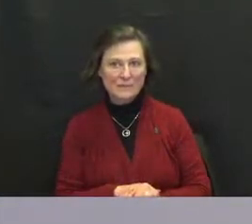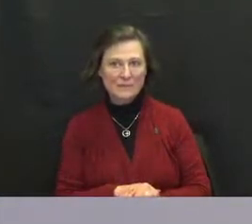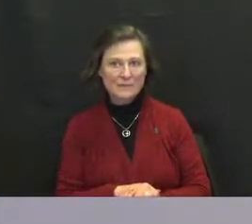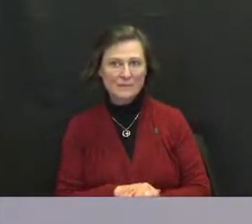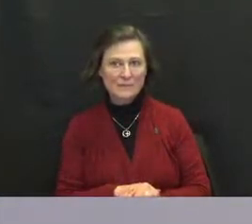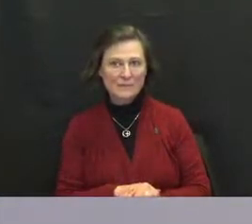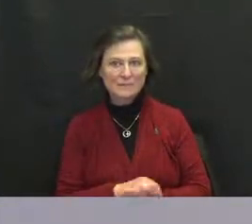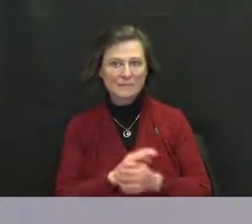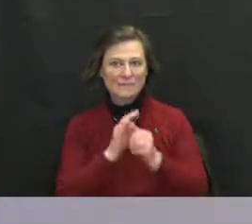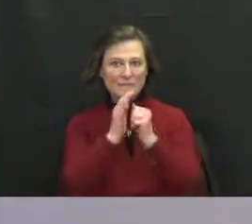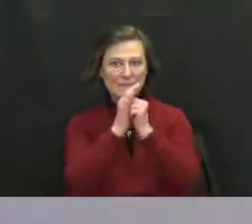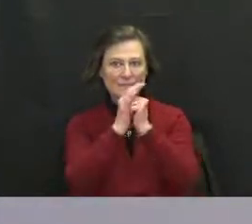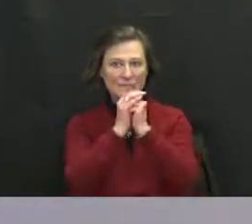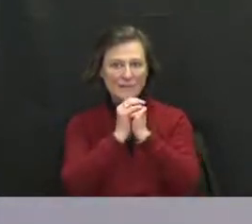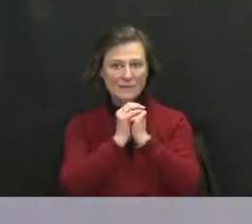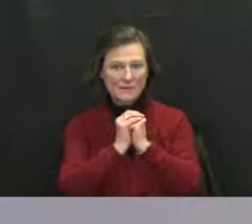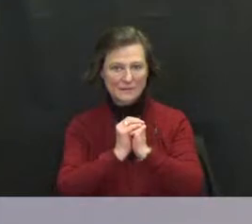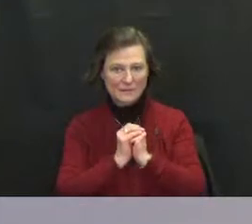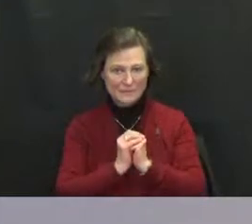Amen.